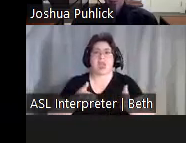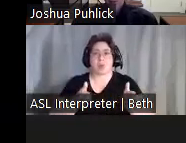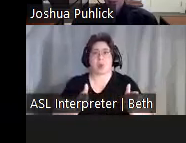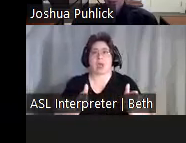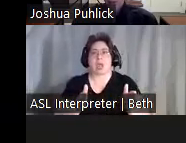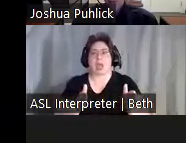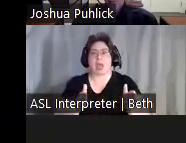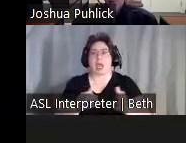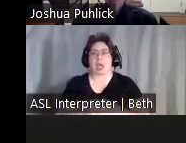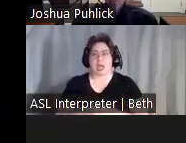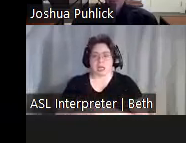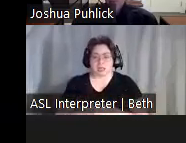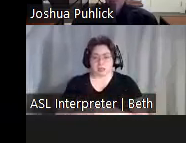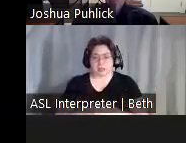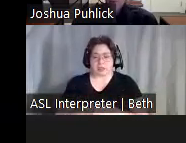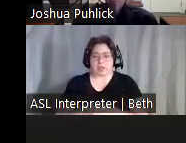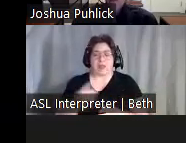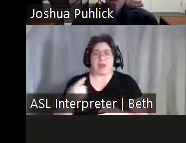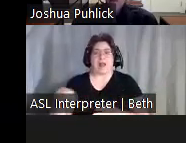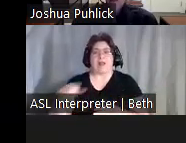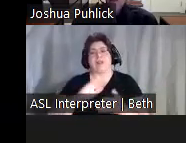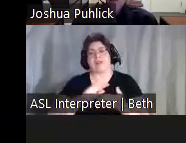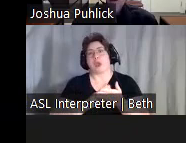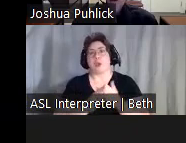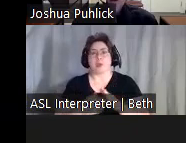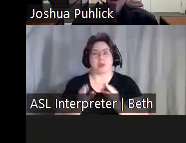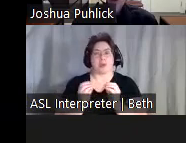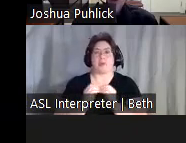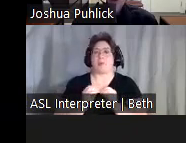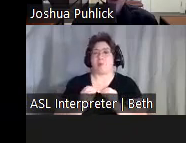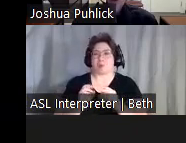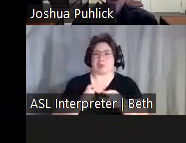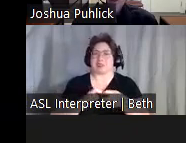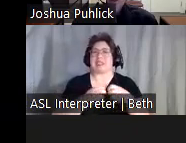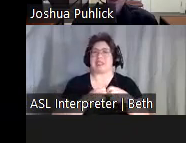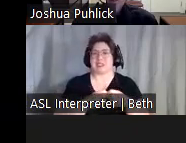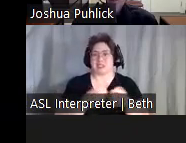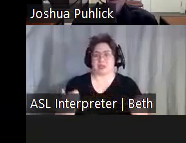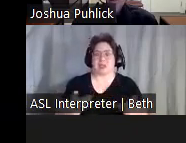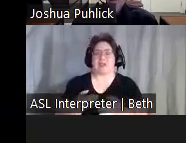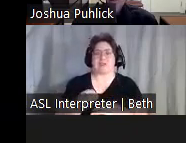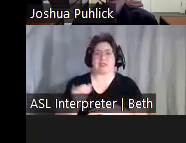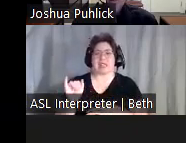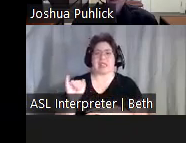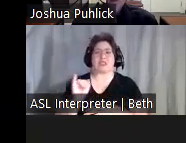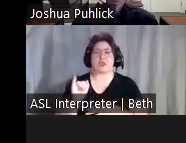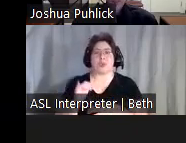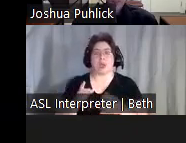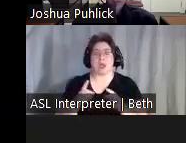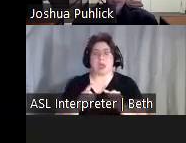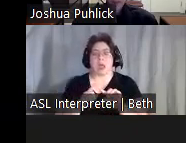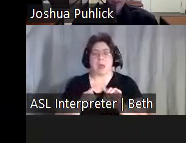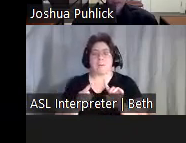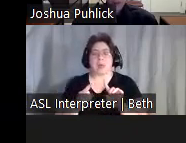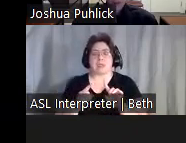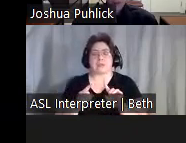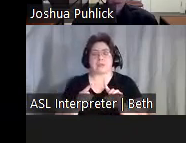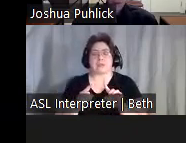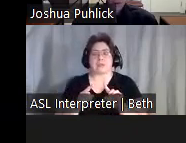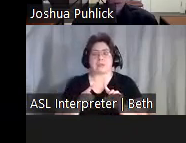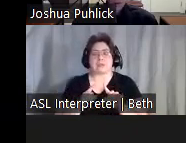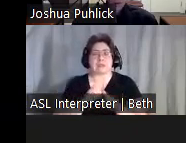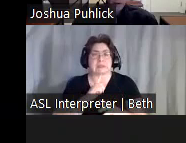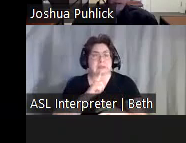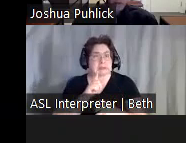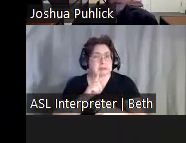And yeah, they're becoming more of an issue here at Ichauway, but definitely something